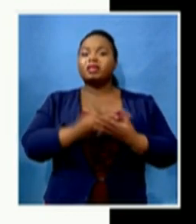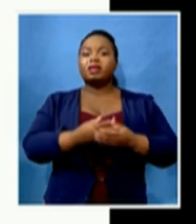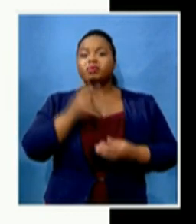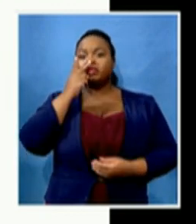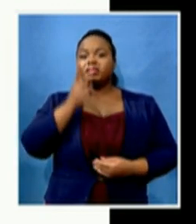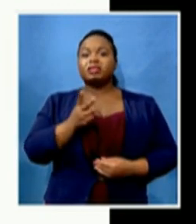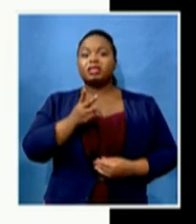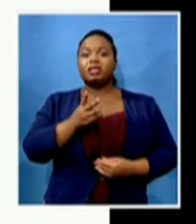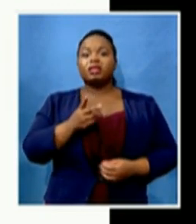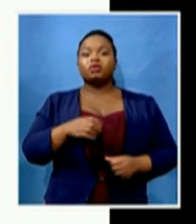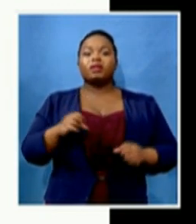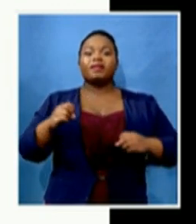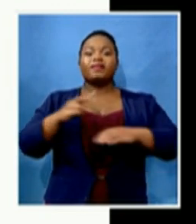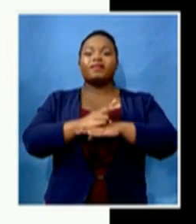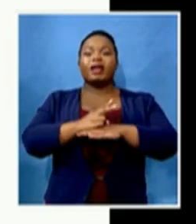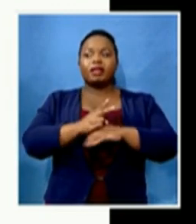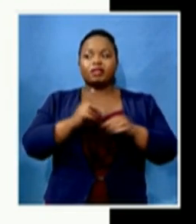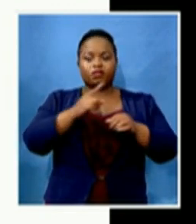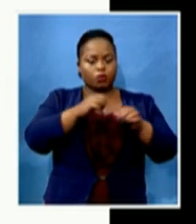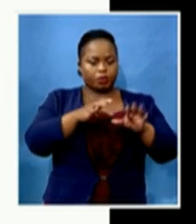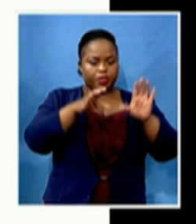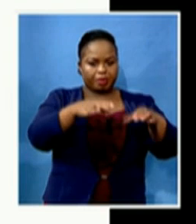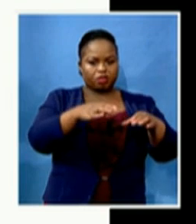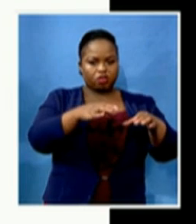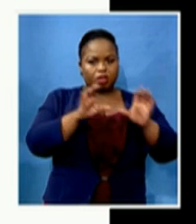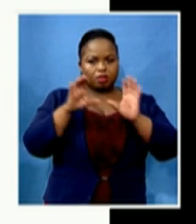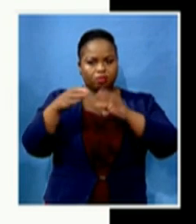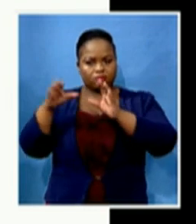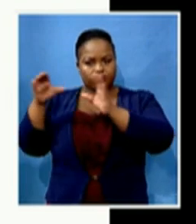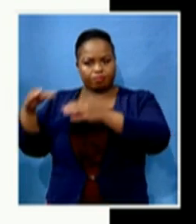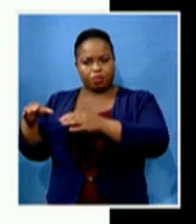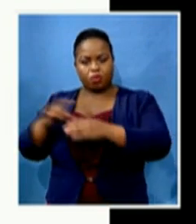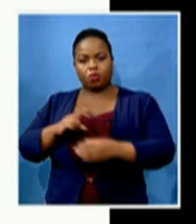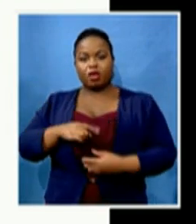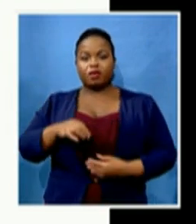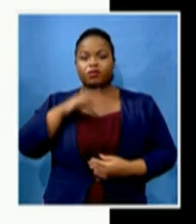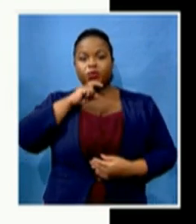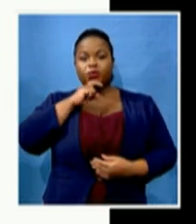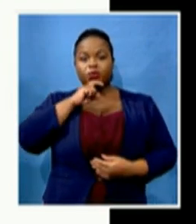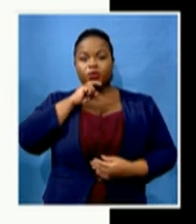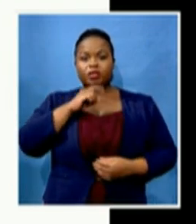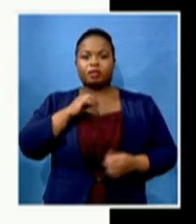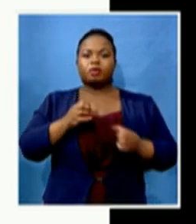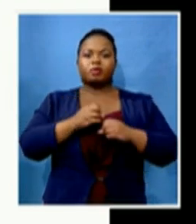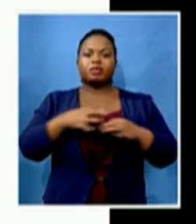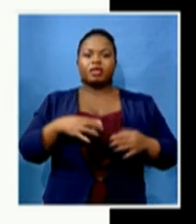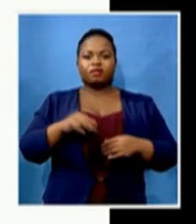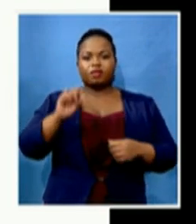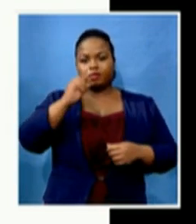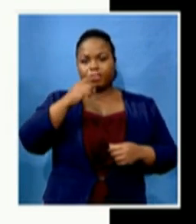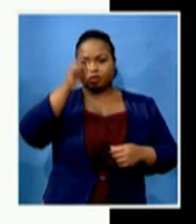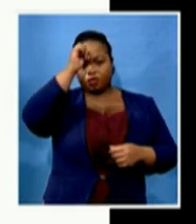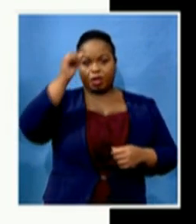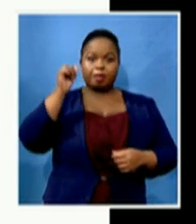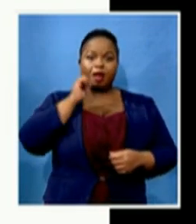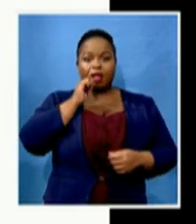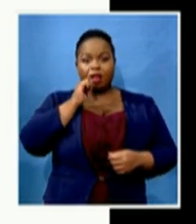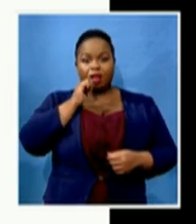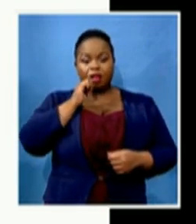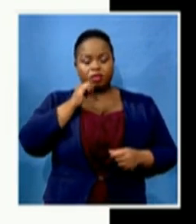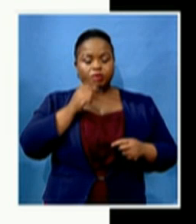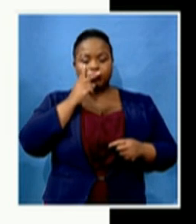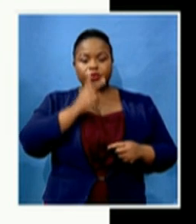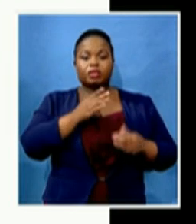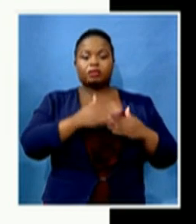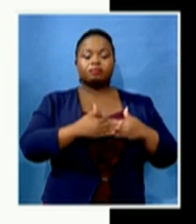an example, if we initialize the model on the 1st of April and we ask it to predict what are the high-risk wards on the